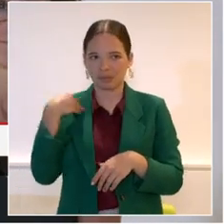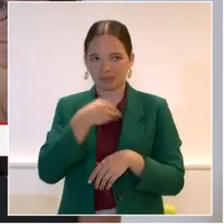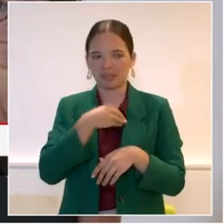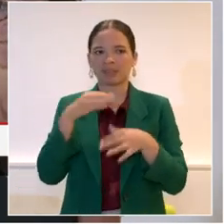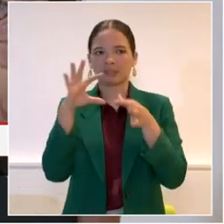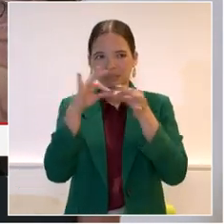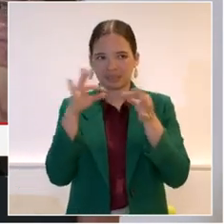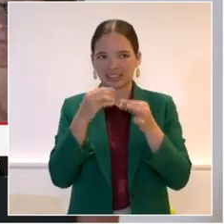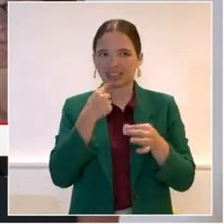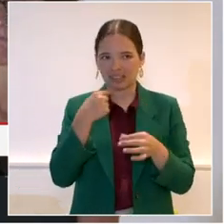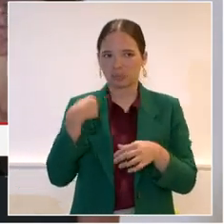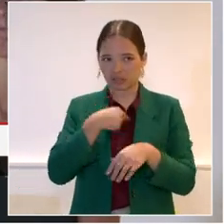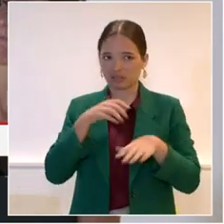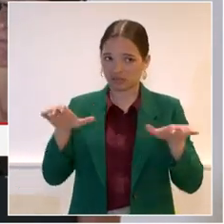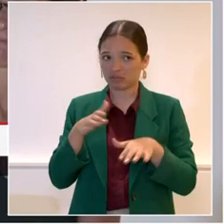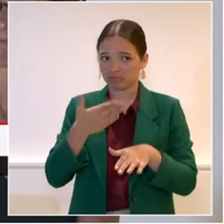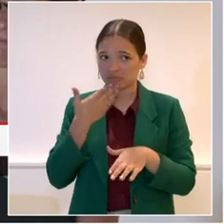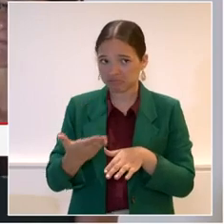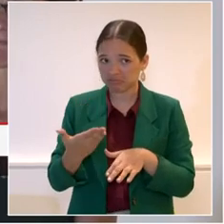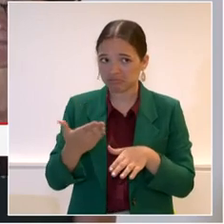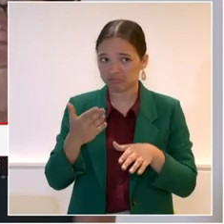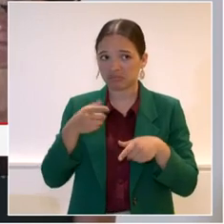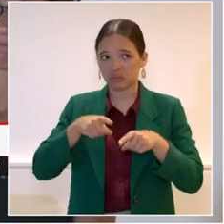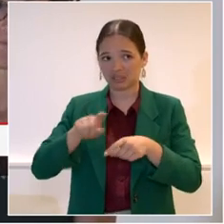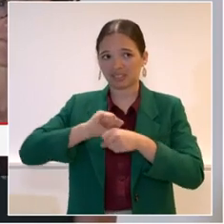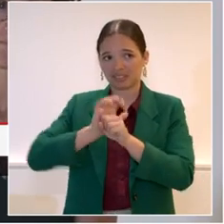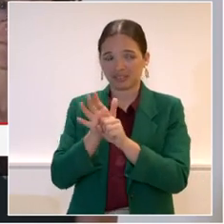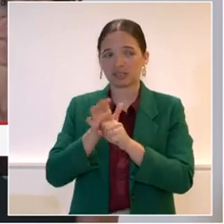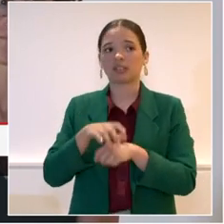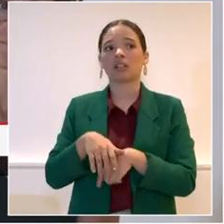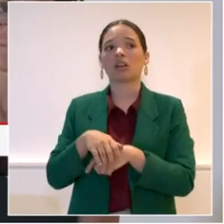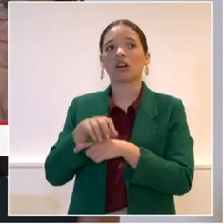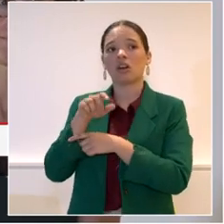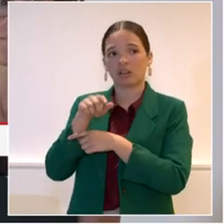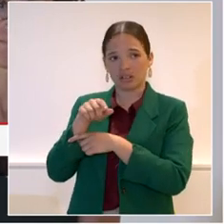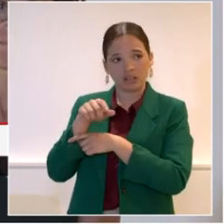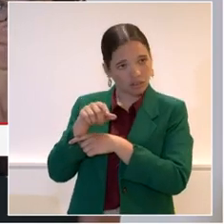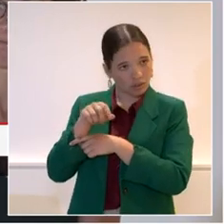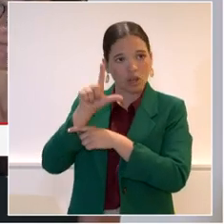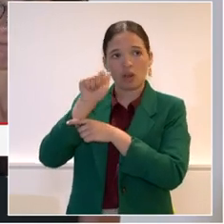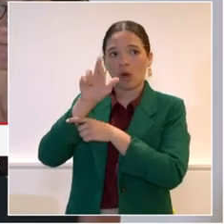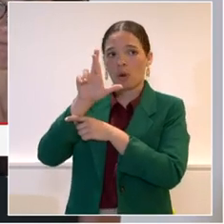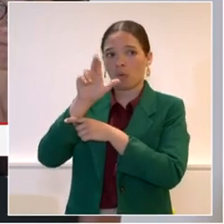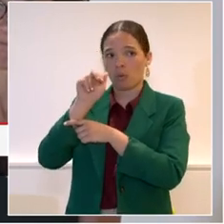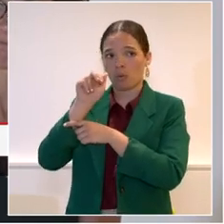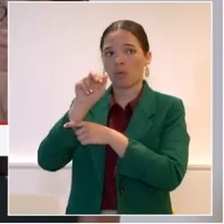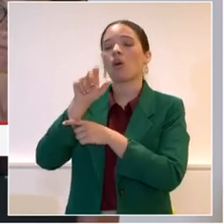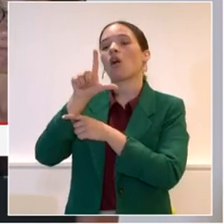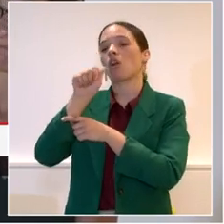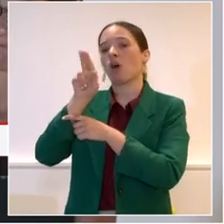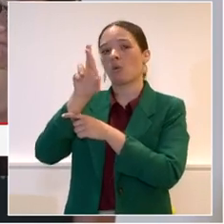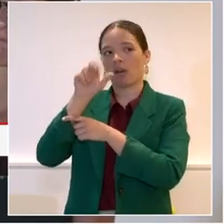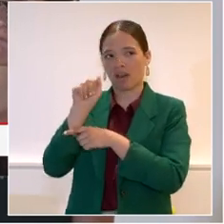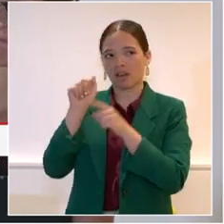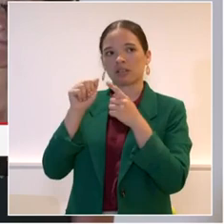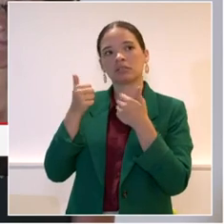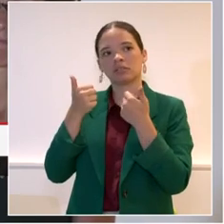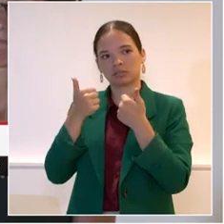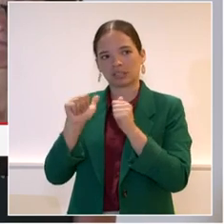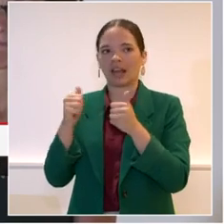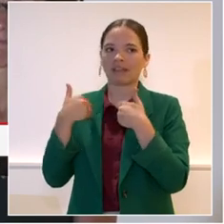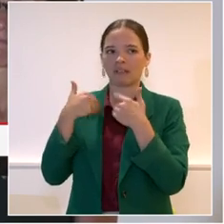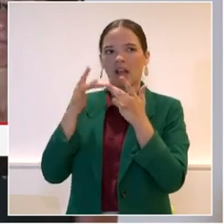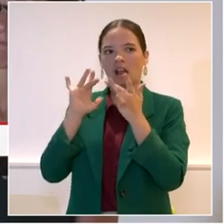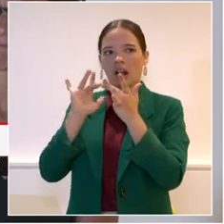the pandemic, I think Laura still maintains a lot of those virtual opportunities as well, which